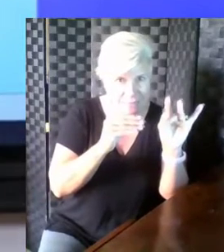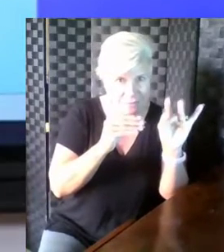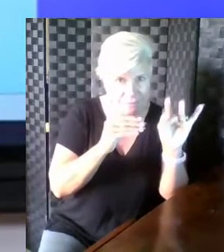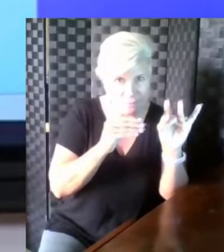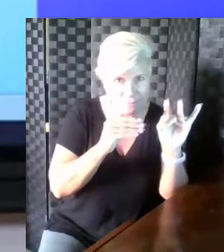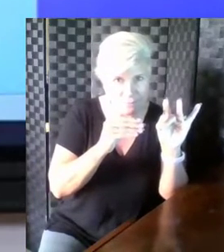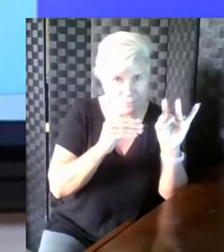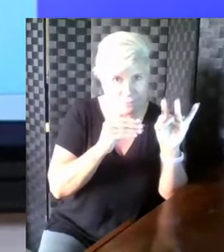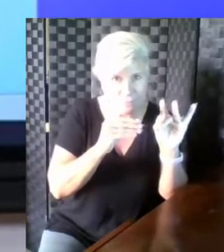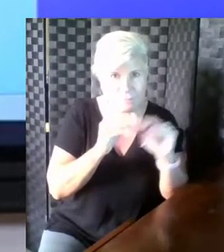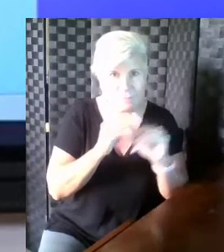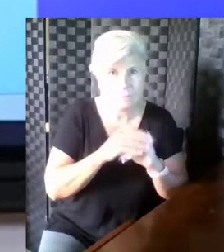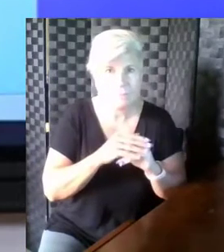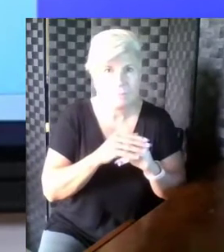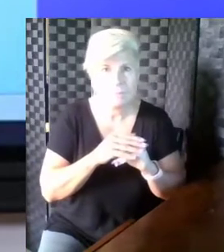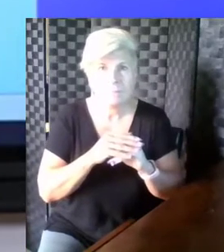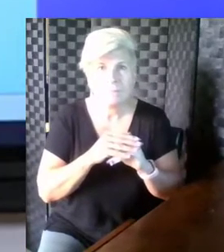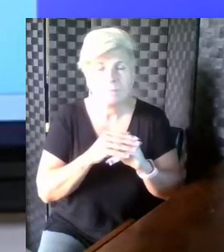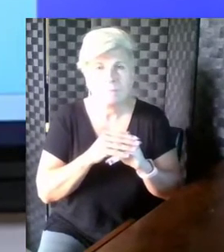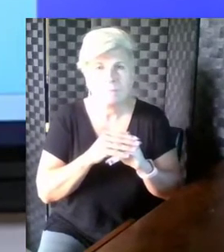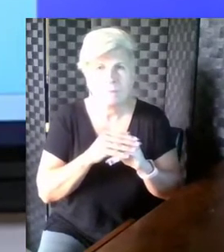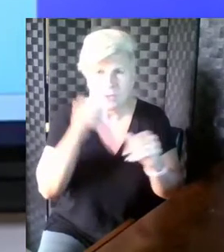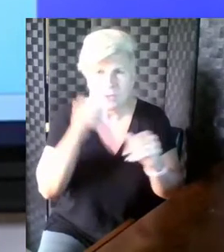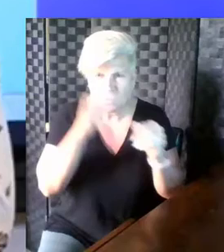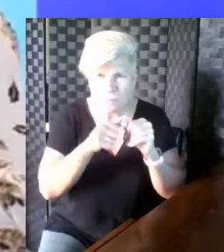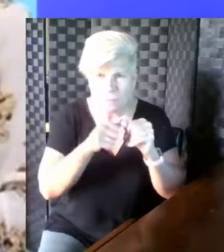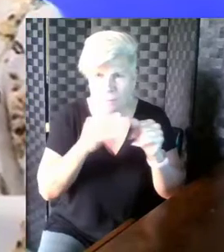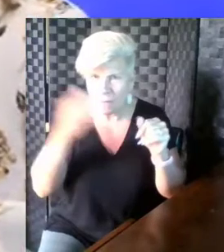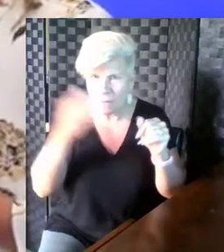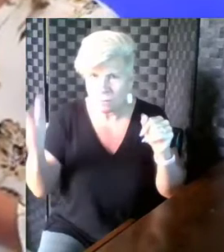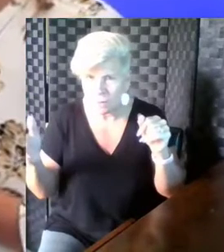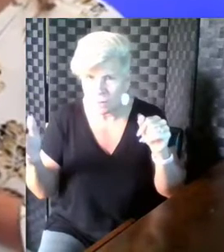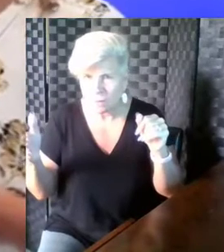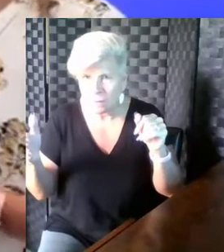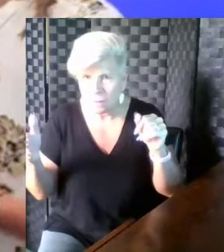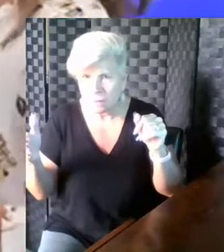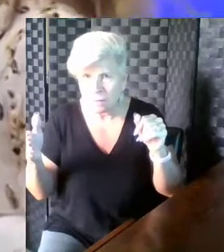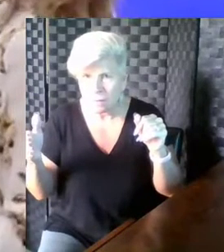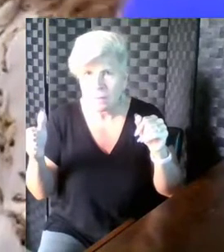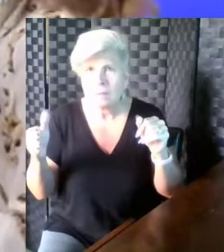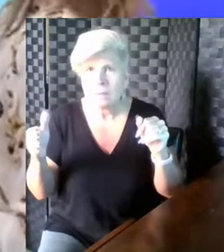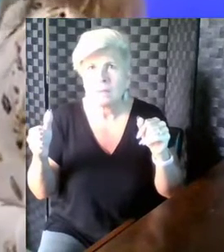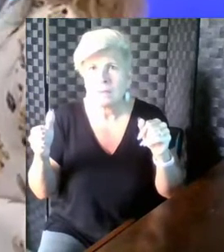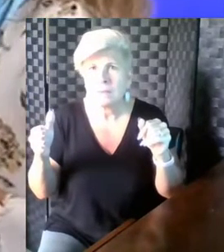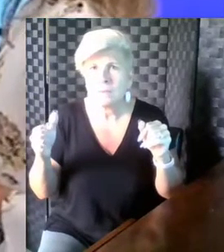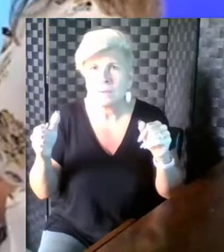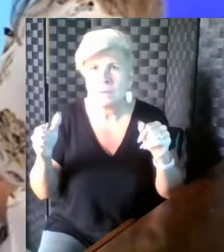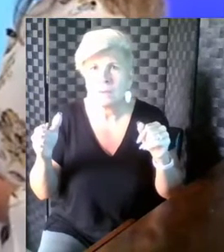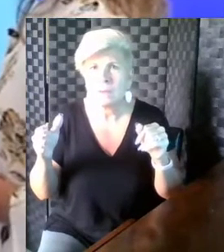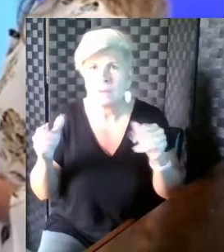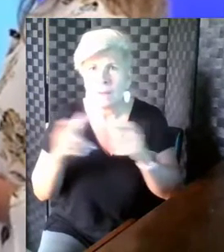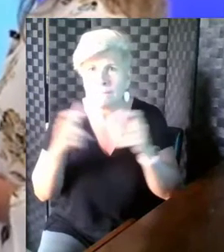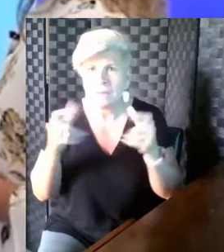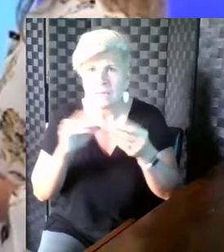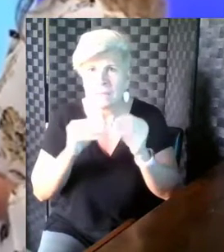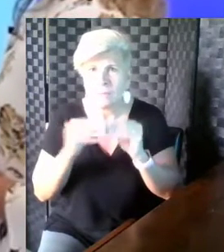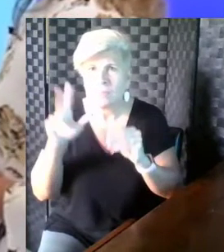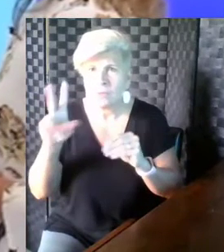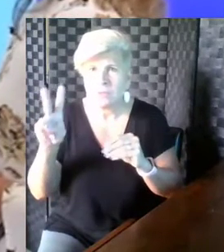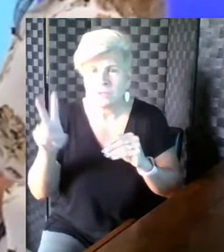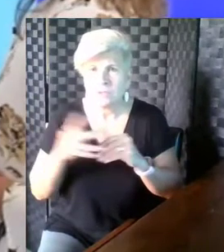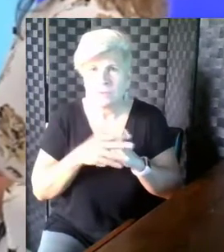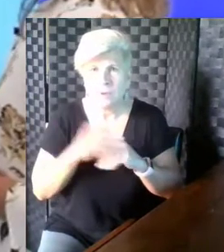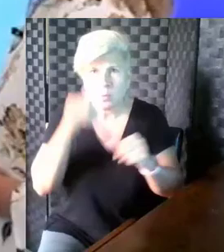18. So let's put it over here. And do you remember what it will end with? Perfect, it's going to end with our large number,